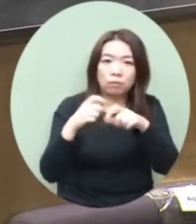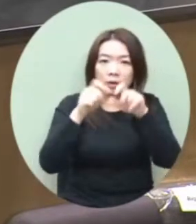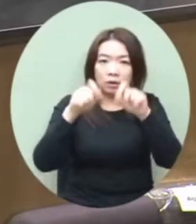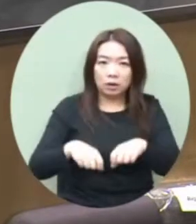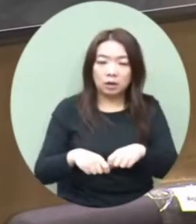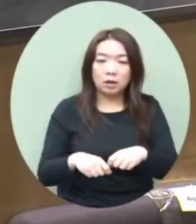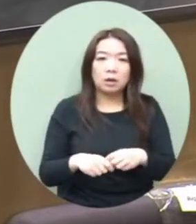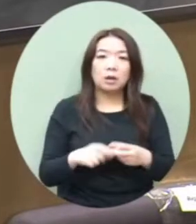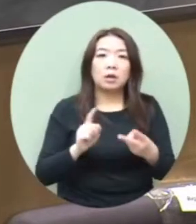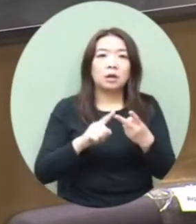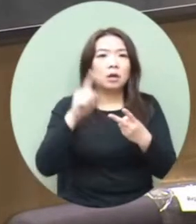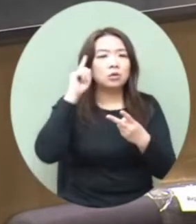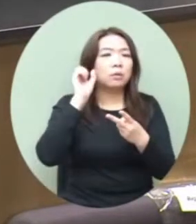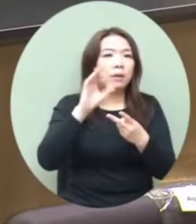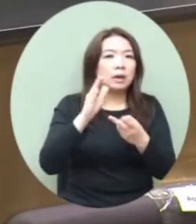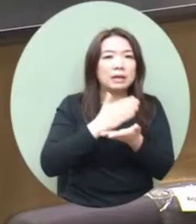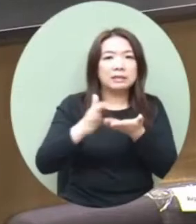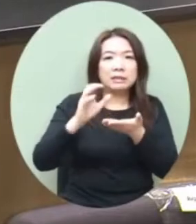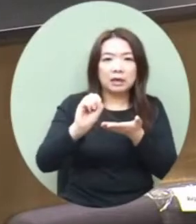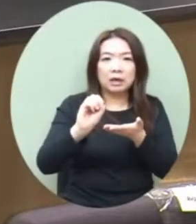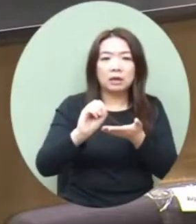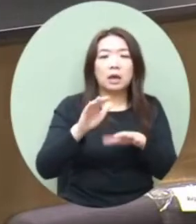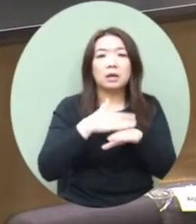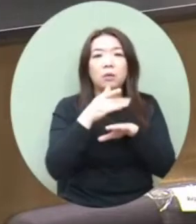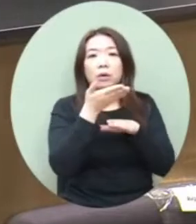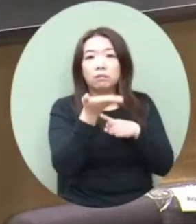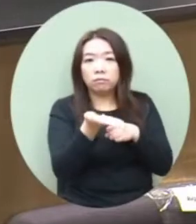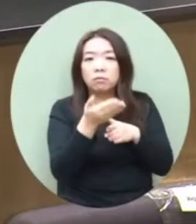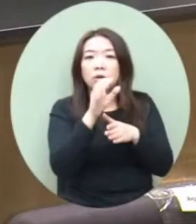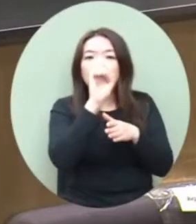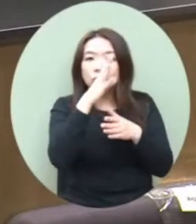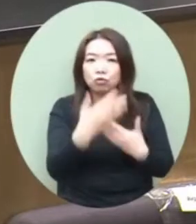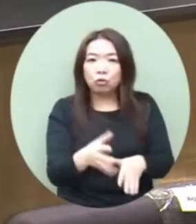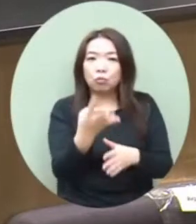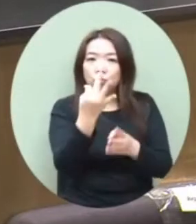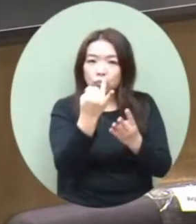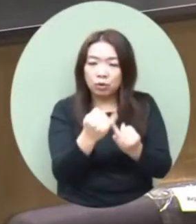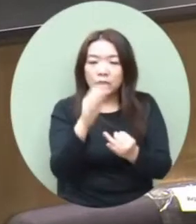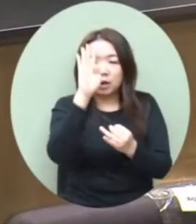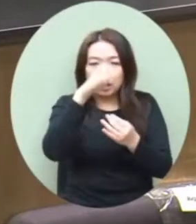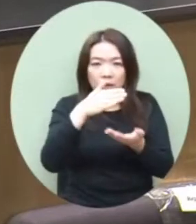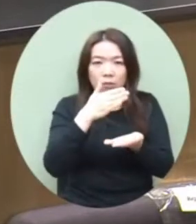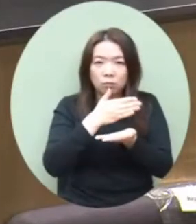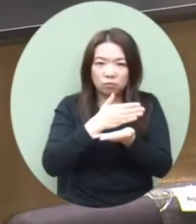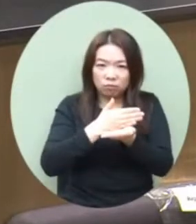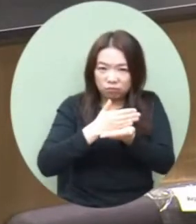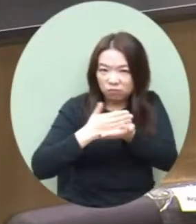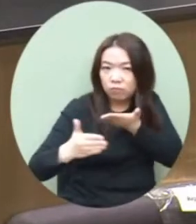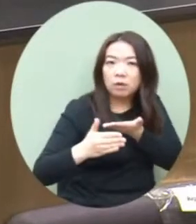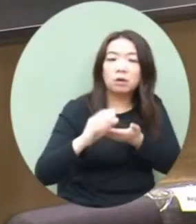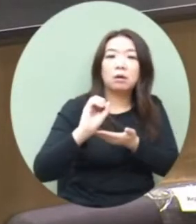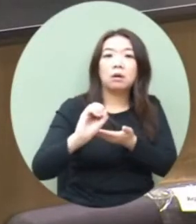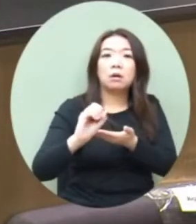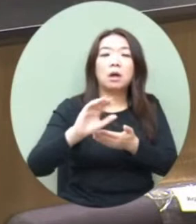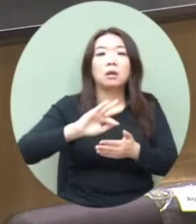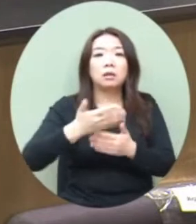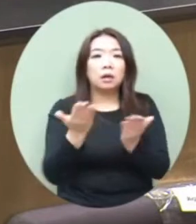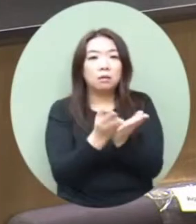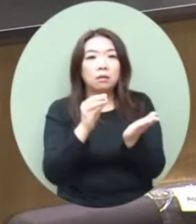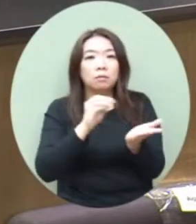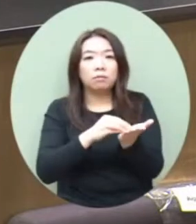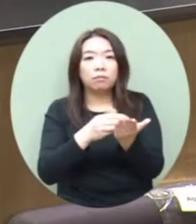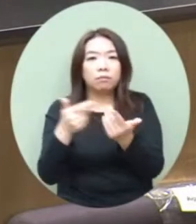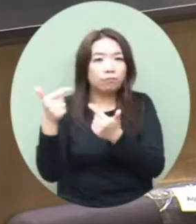as a result, we have a fewer supply of fresh food and vegetables from the mainland. Now